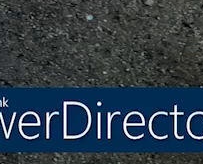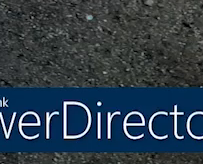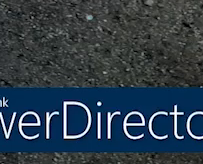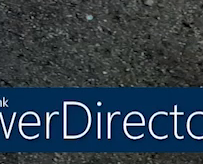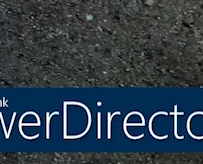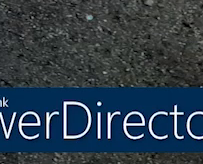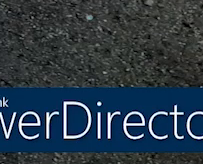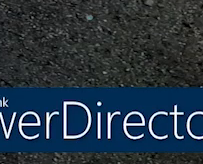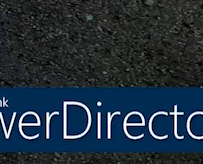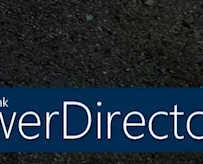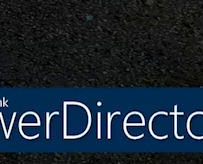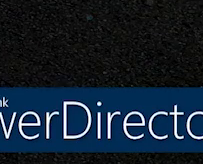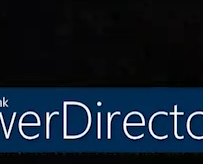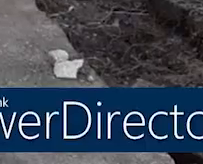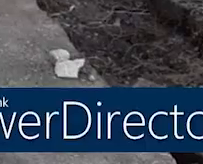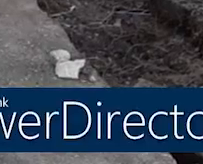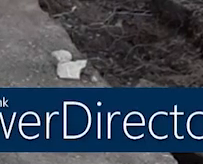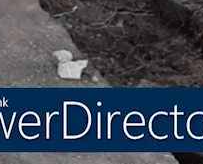1 part rice hull.